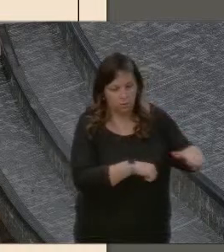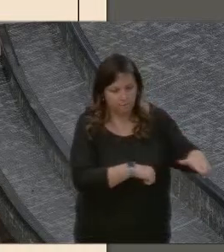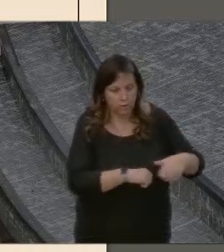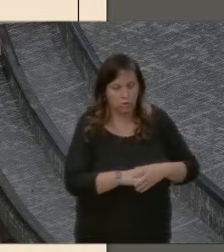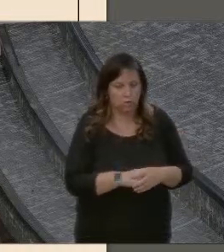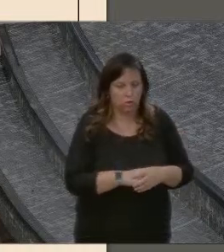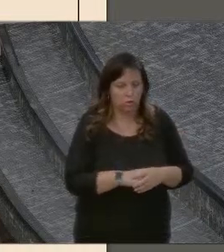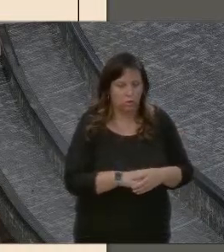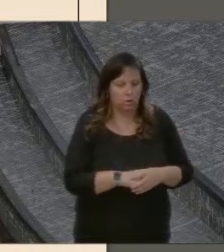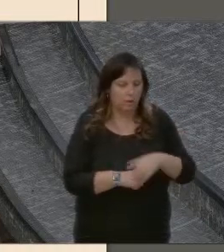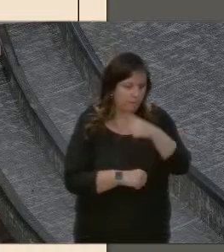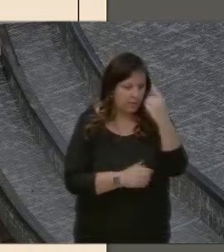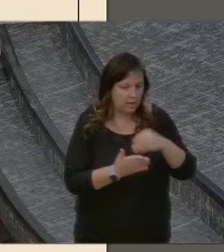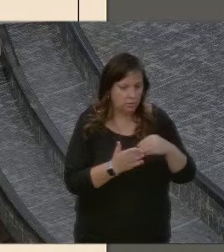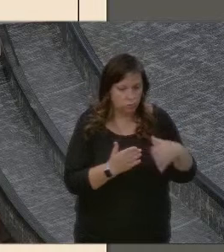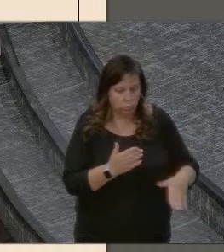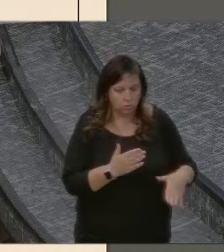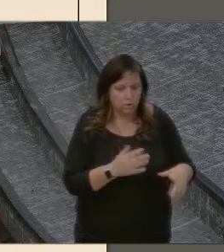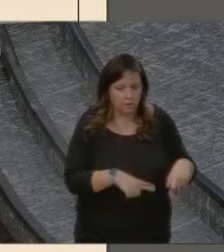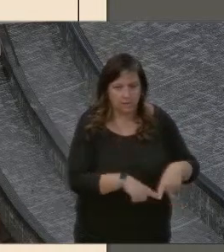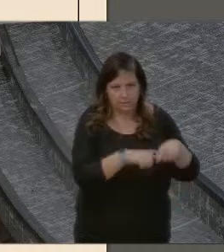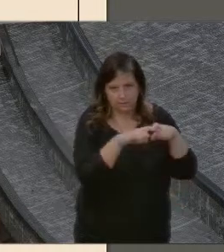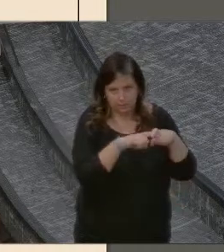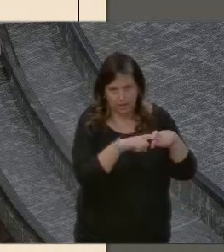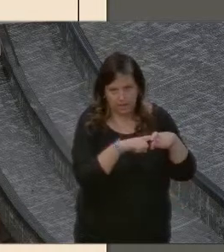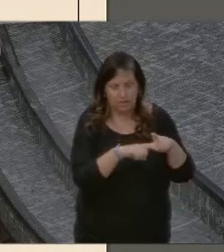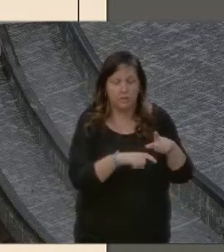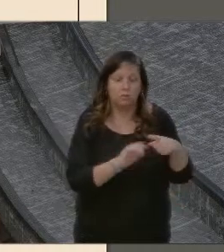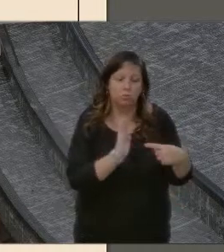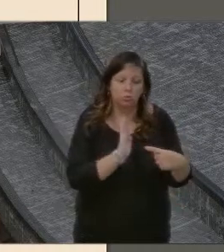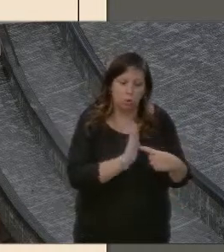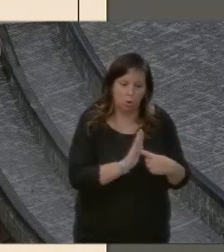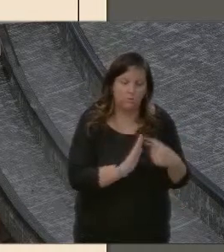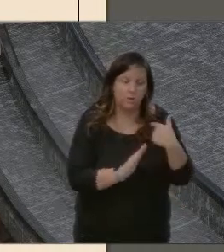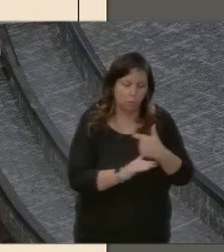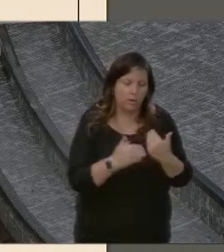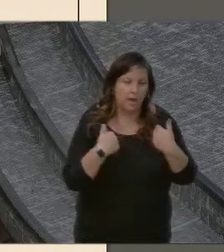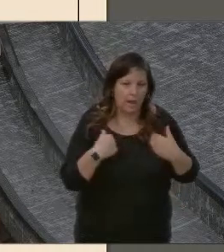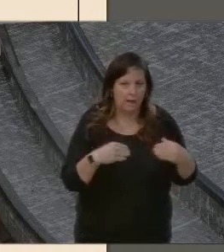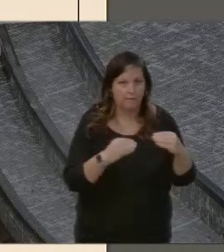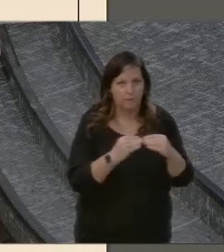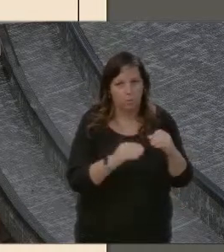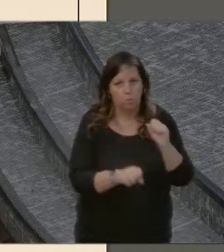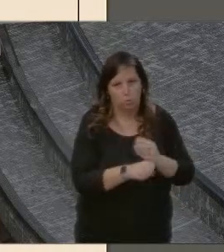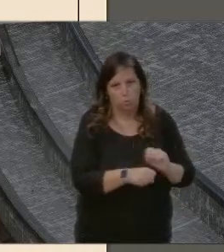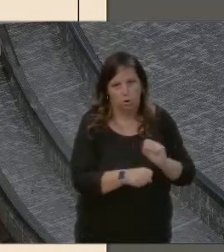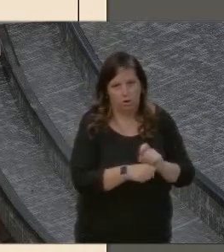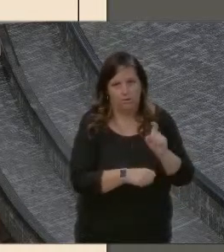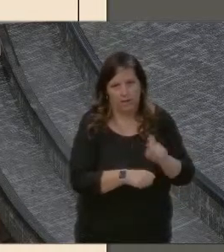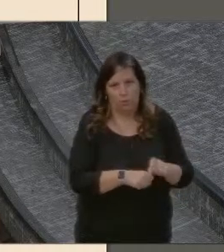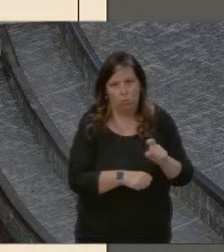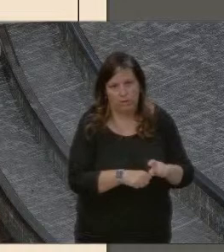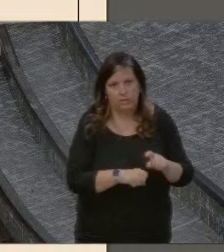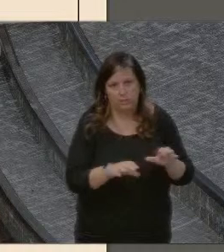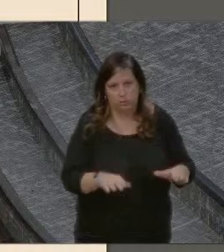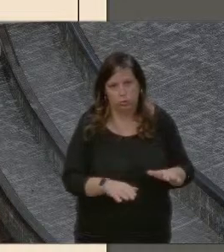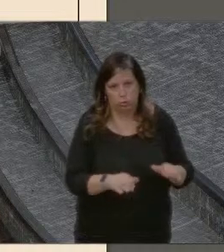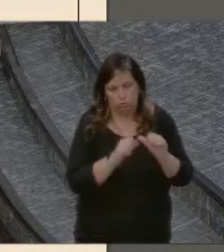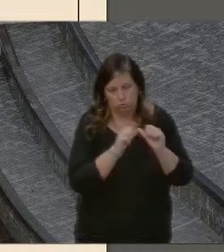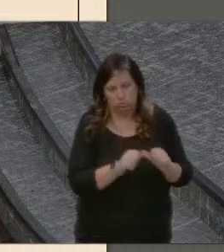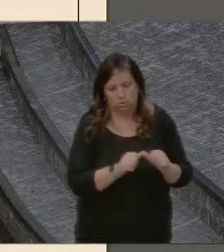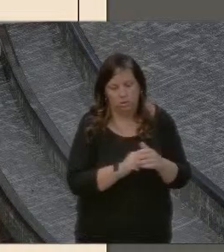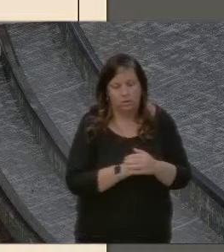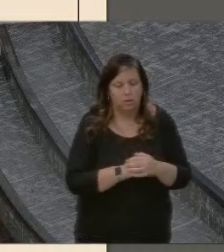being suspended, it shows that we have more work to do. So the